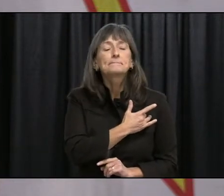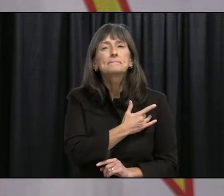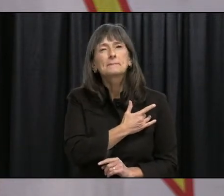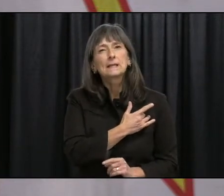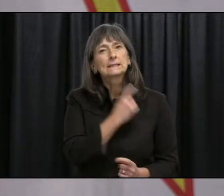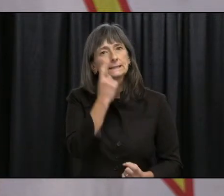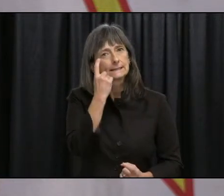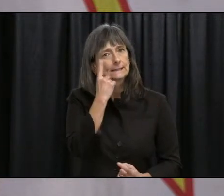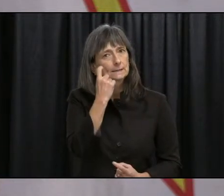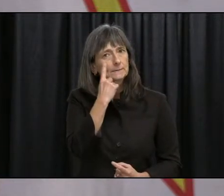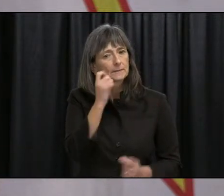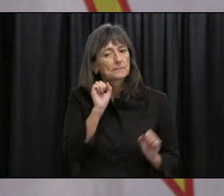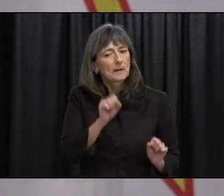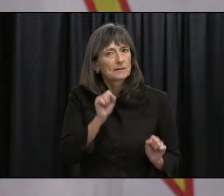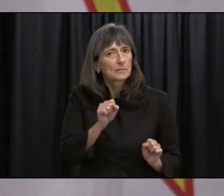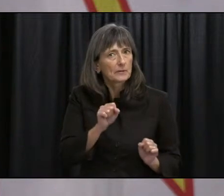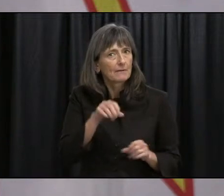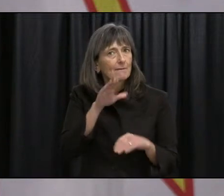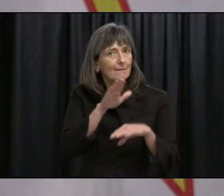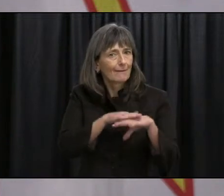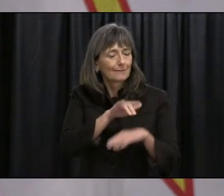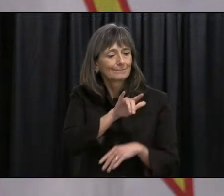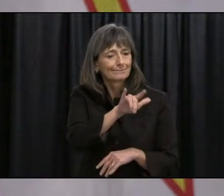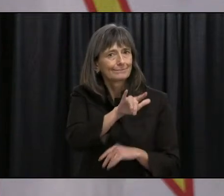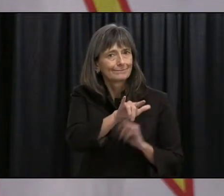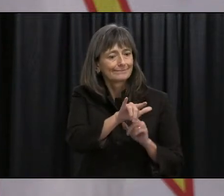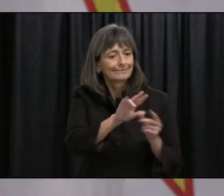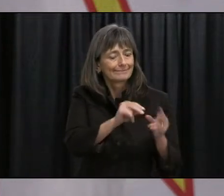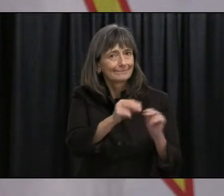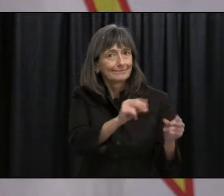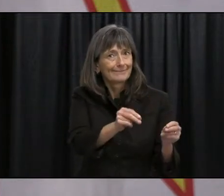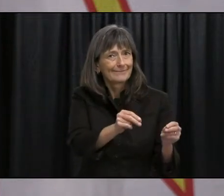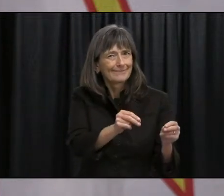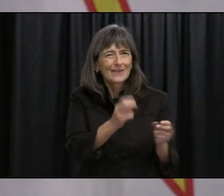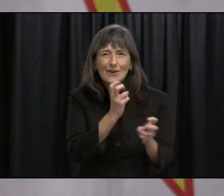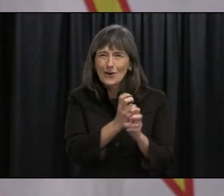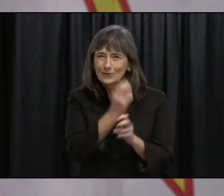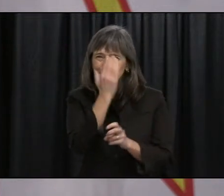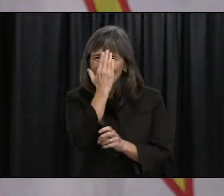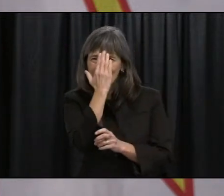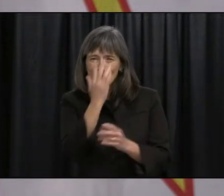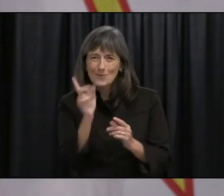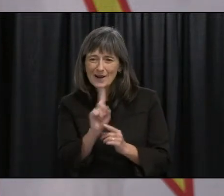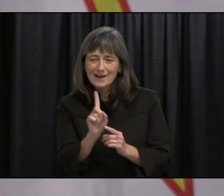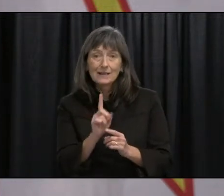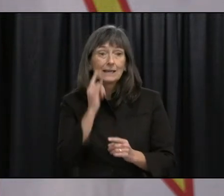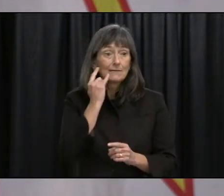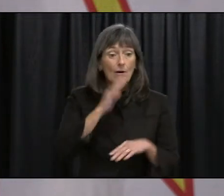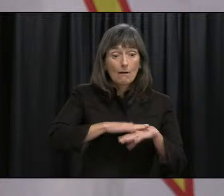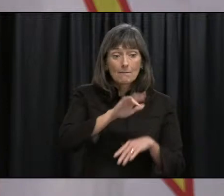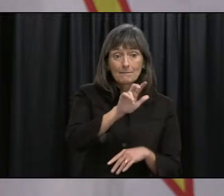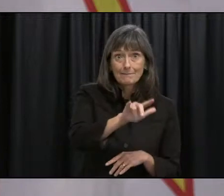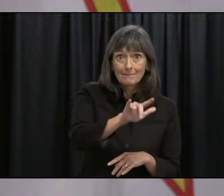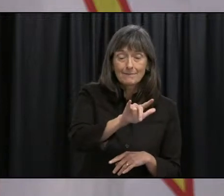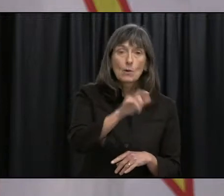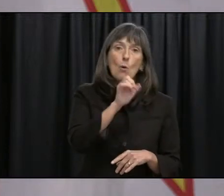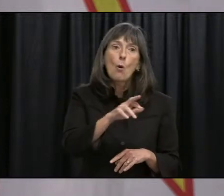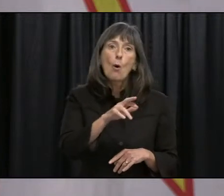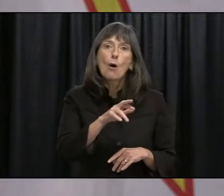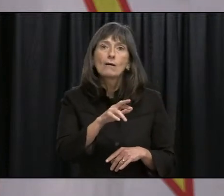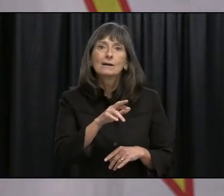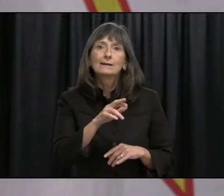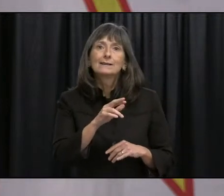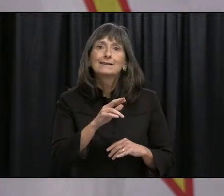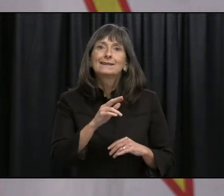it's often difficult to tease out because not only are people on a plane, but they're also in airports, and sometimes they may be